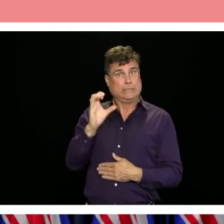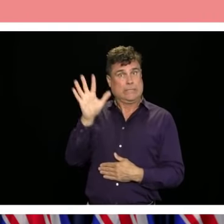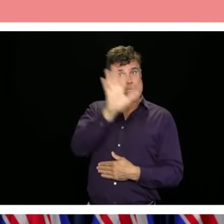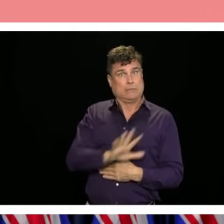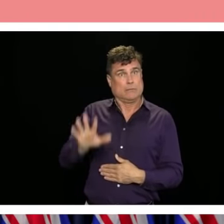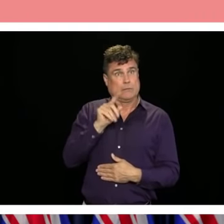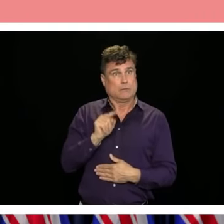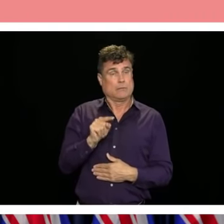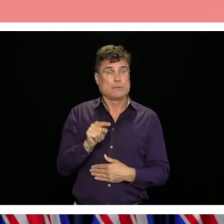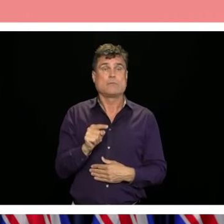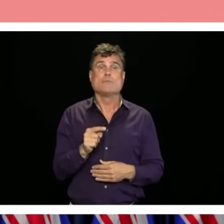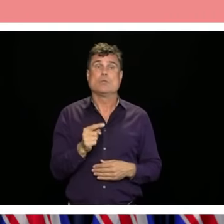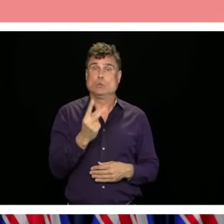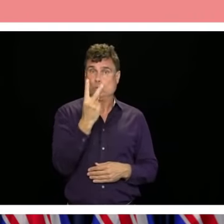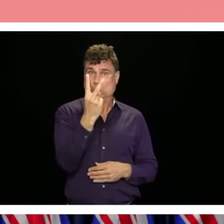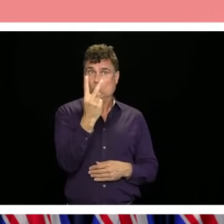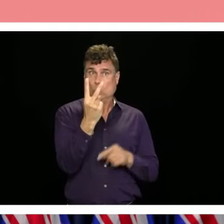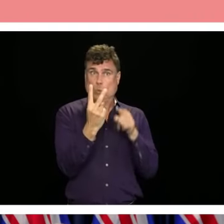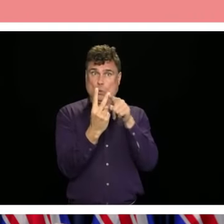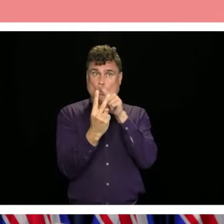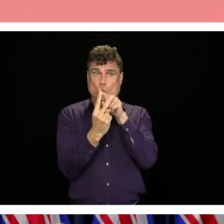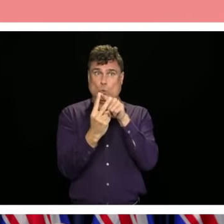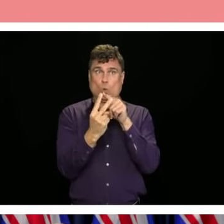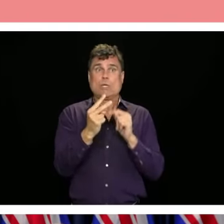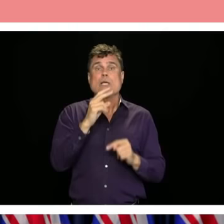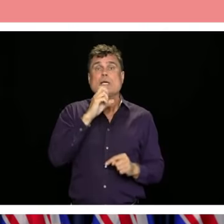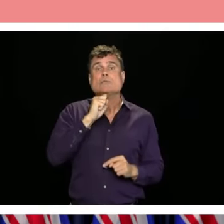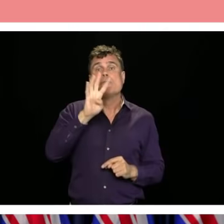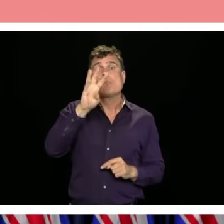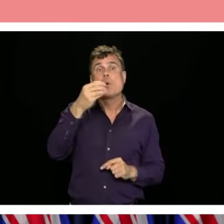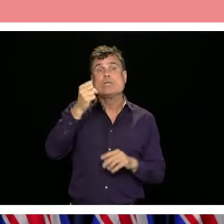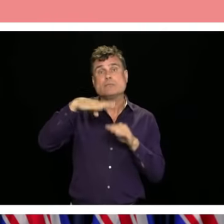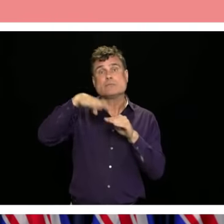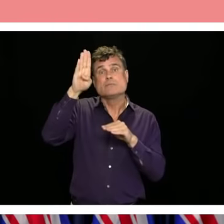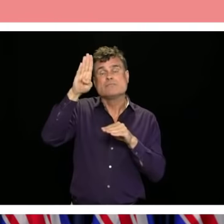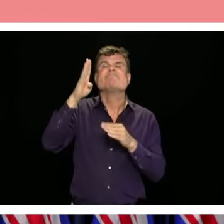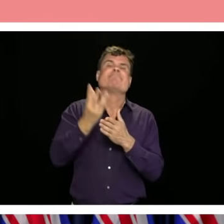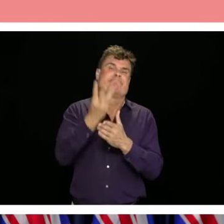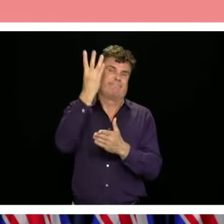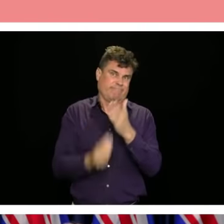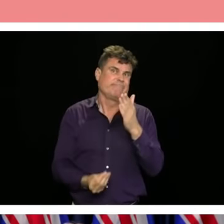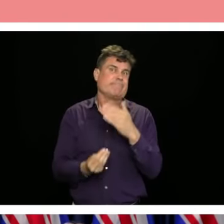40. And that is important for us to remember as well.